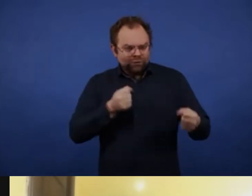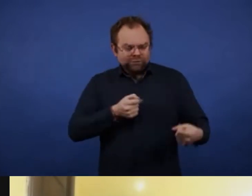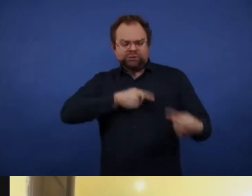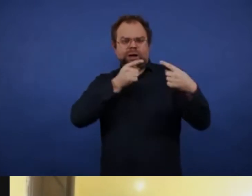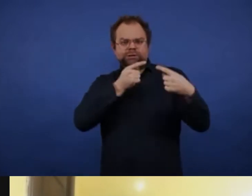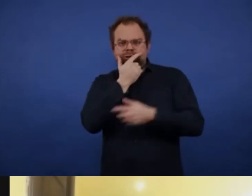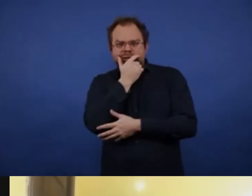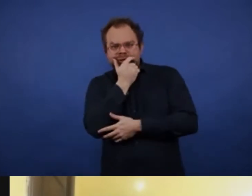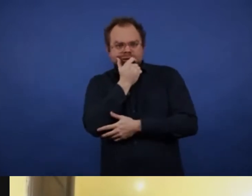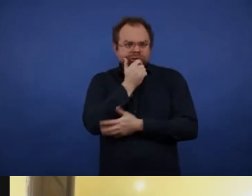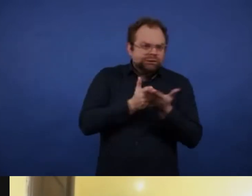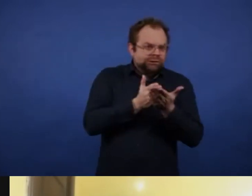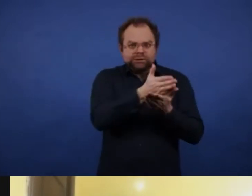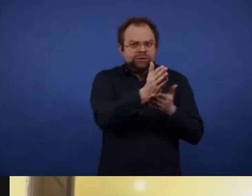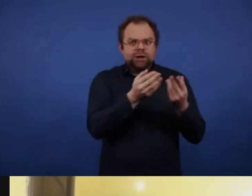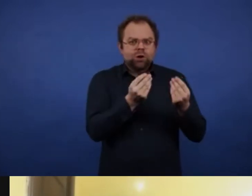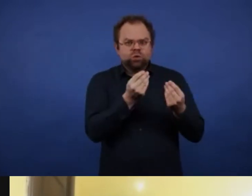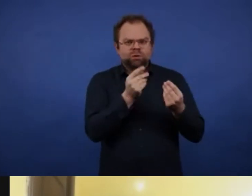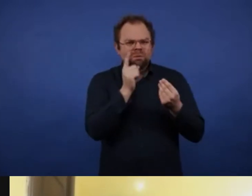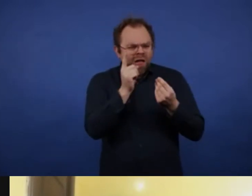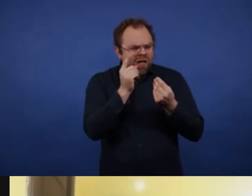have our own